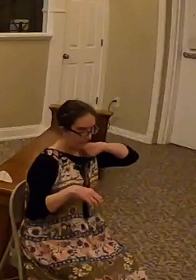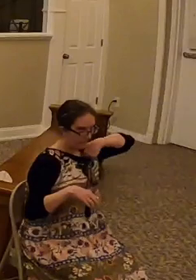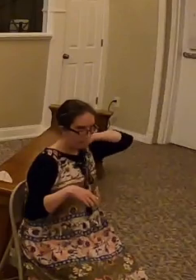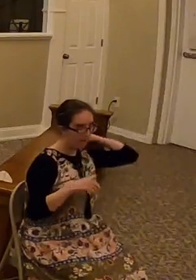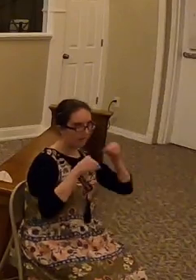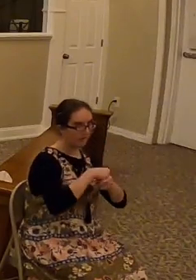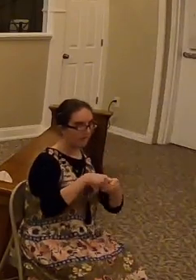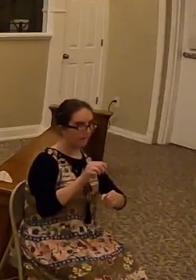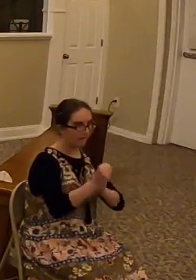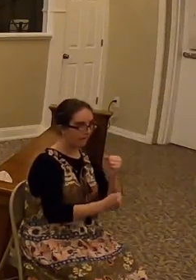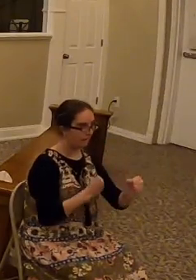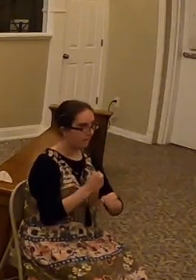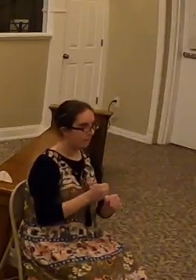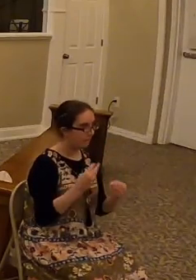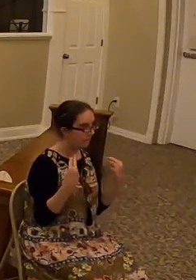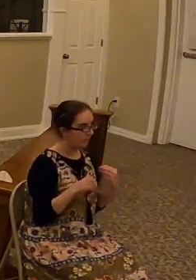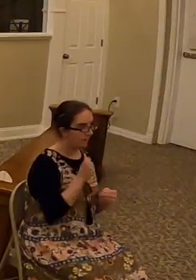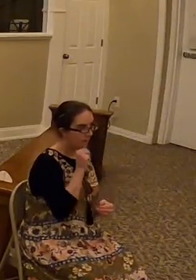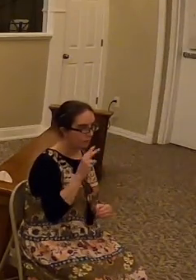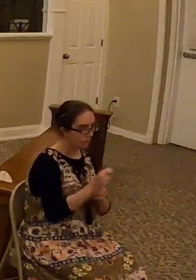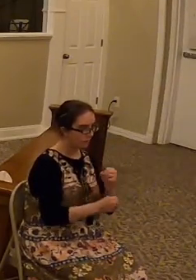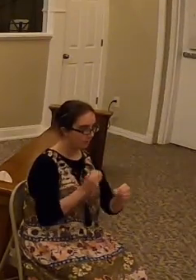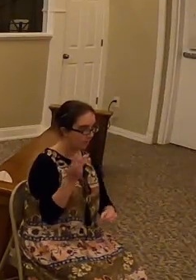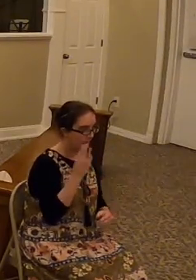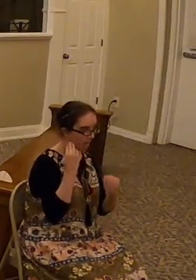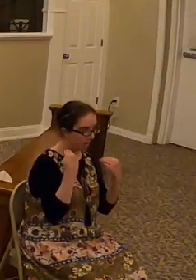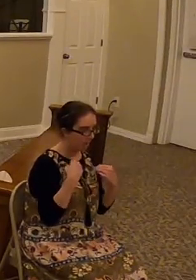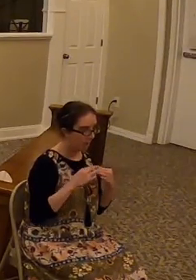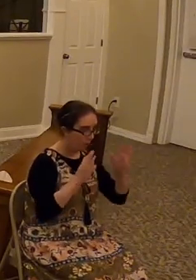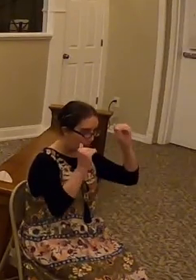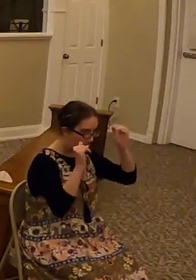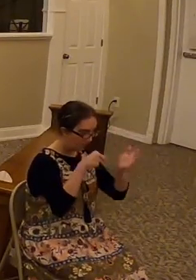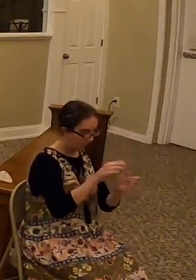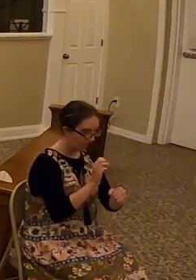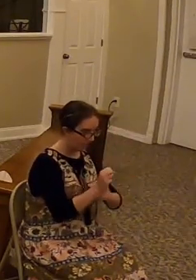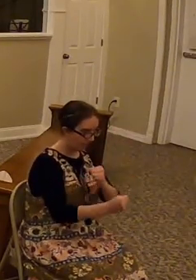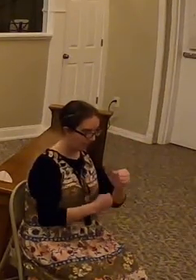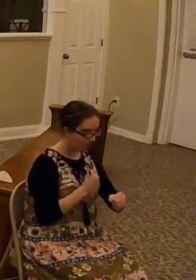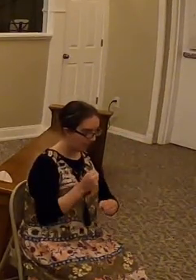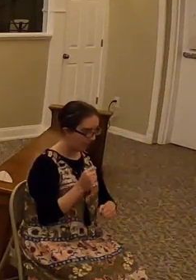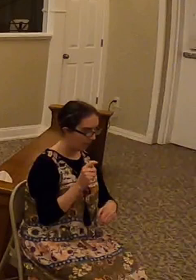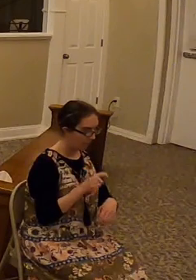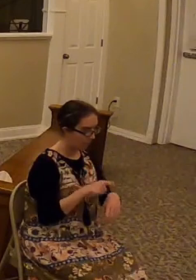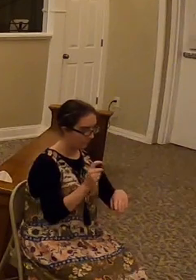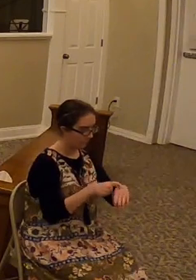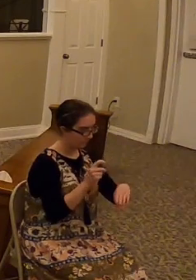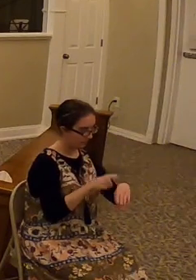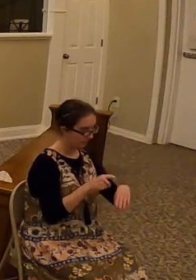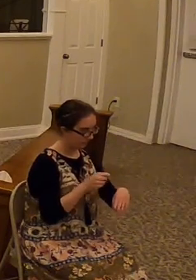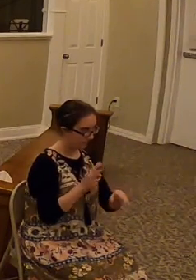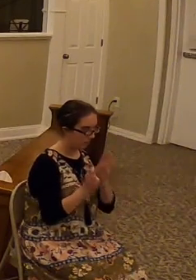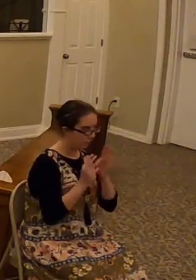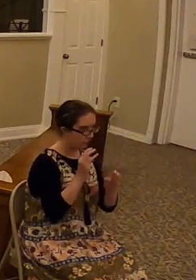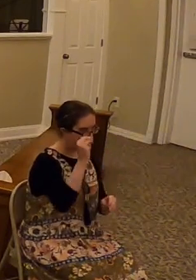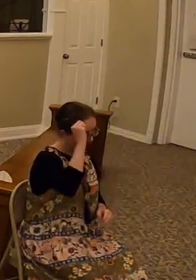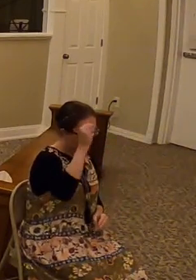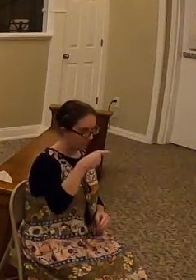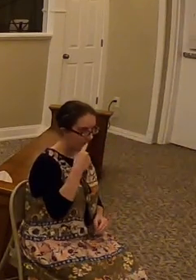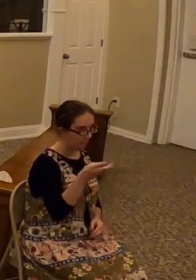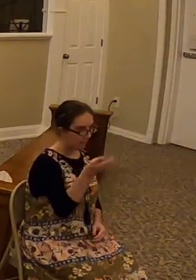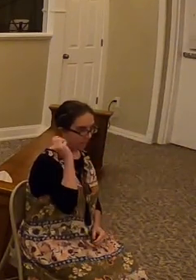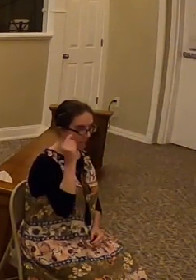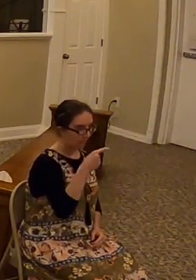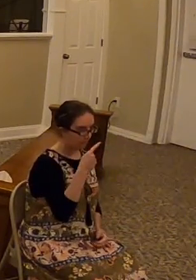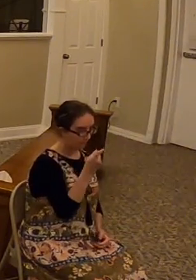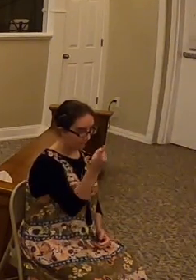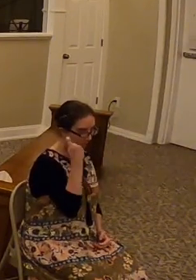year. We haven't had in a couple of years, but we're going to have one hopefully this year. I've got one on tap. Amen. I've talked to him. He said he would